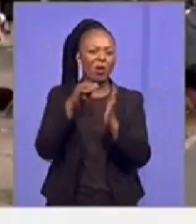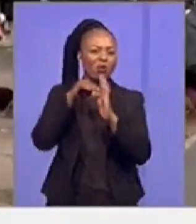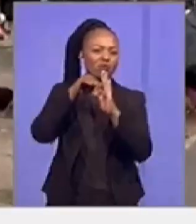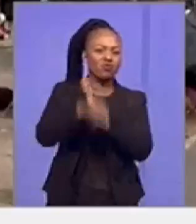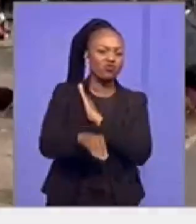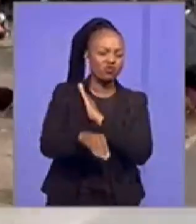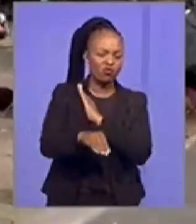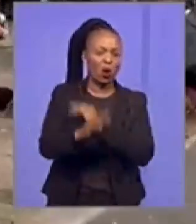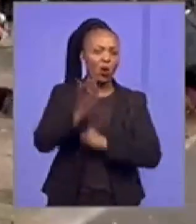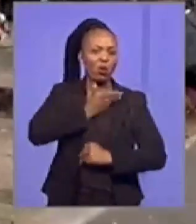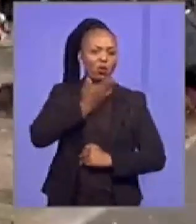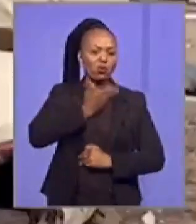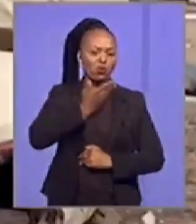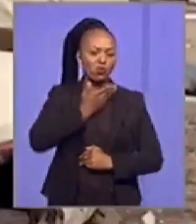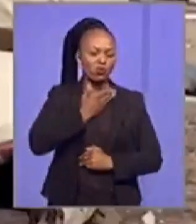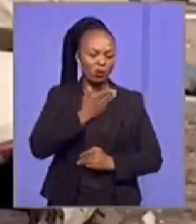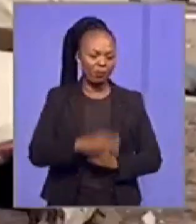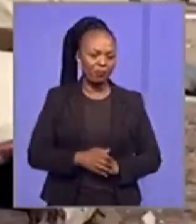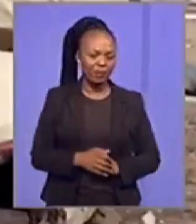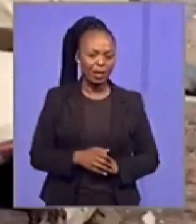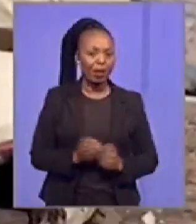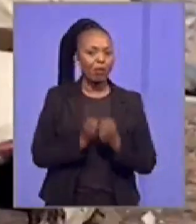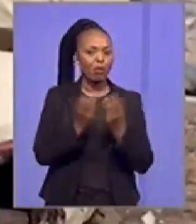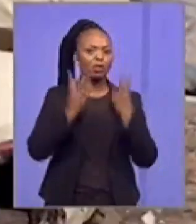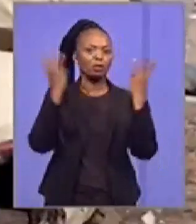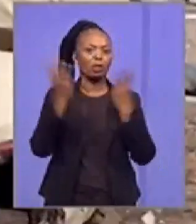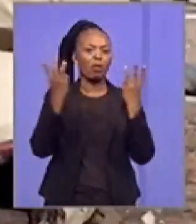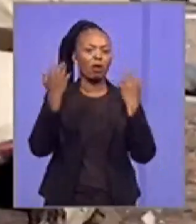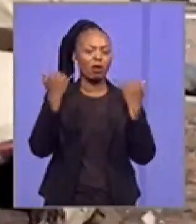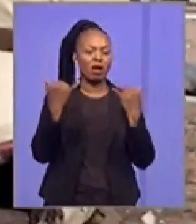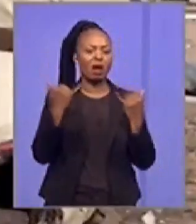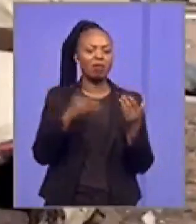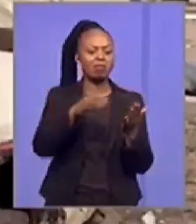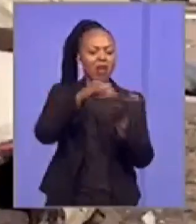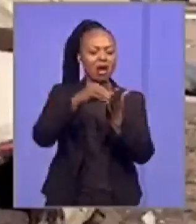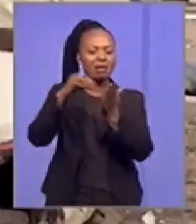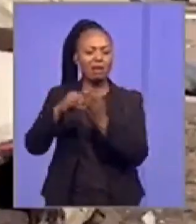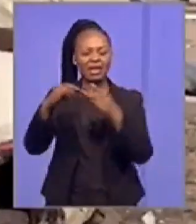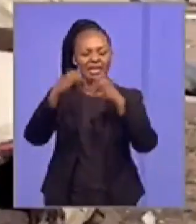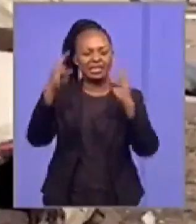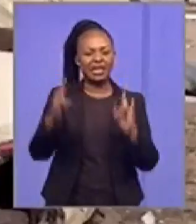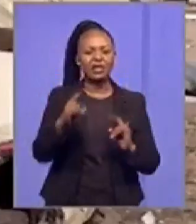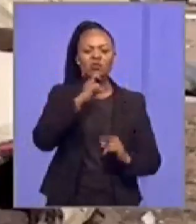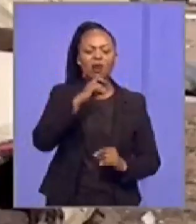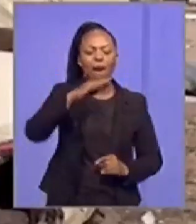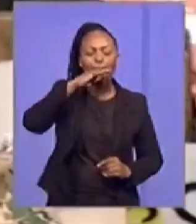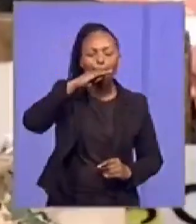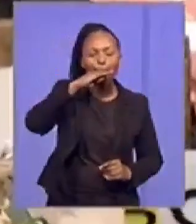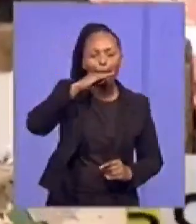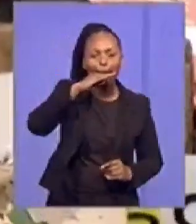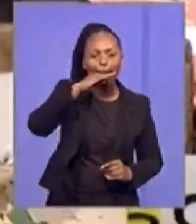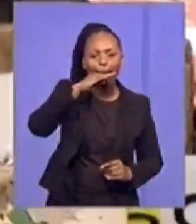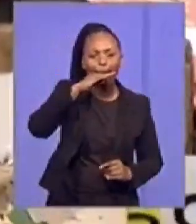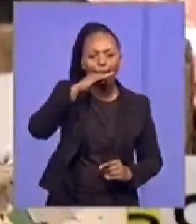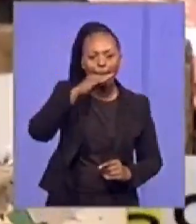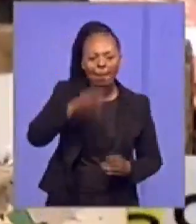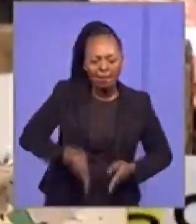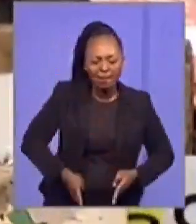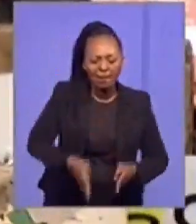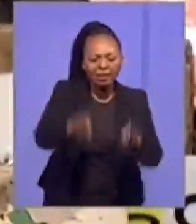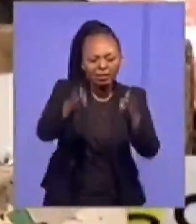o tobane le tsona nakong eo. Palo ya batho ba ntseng ba hloma ditente tsa diplastiki dibakeng tsa setjhaba Cape